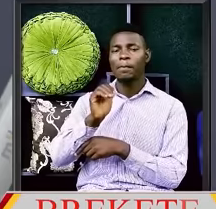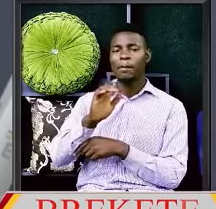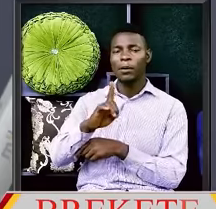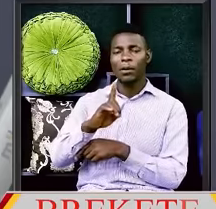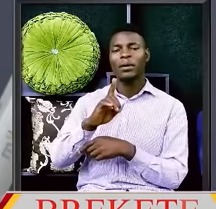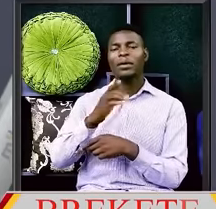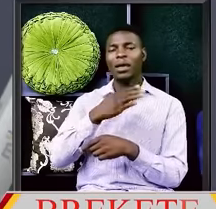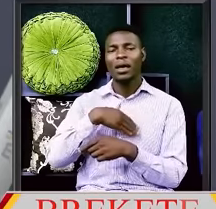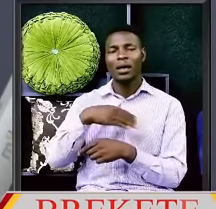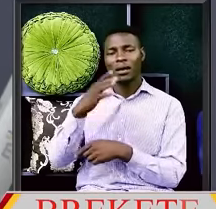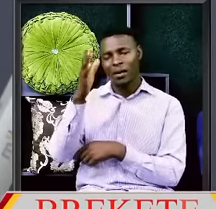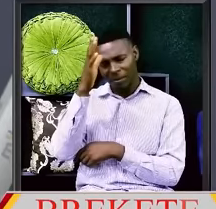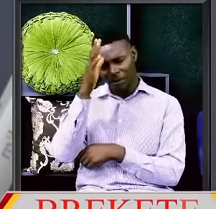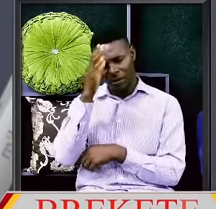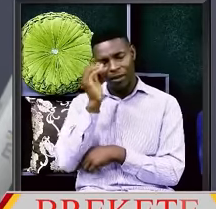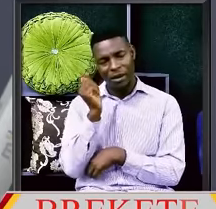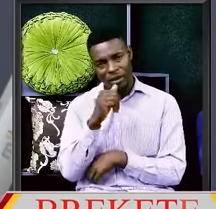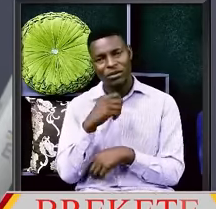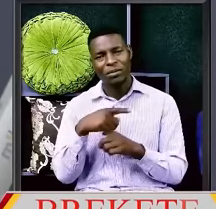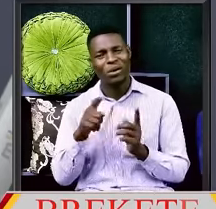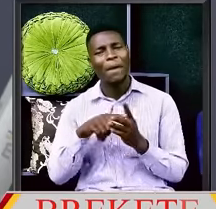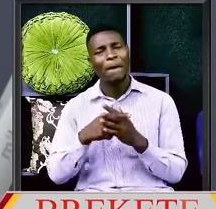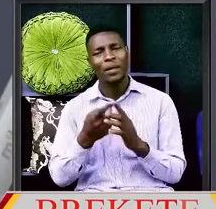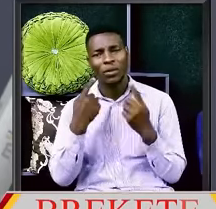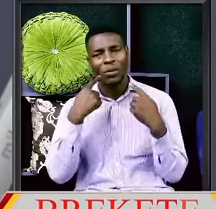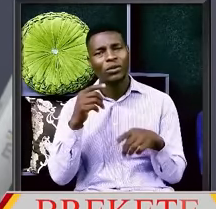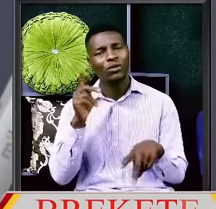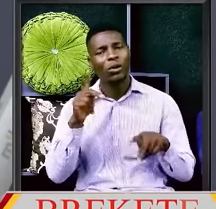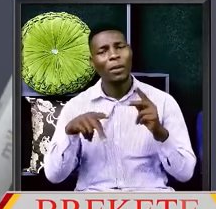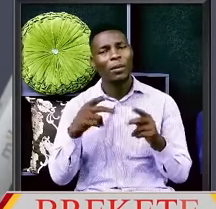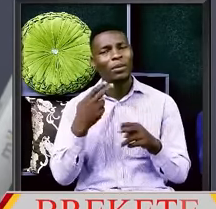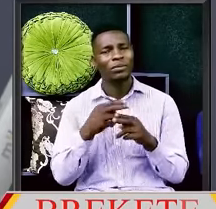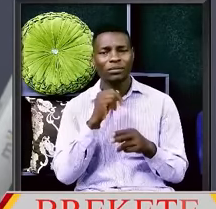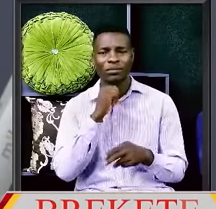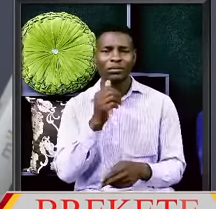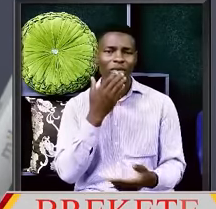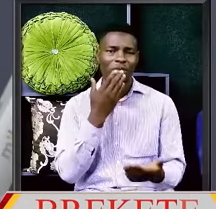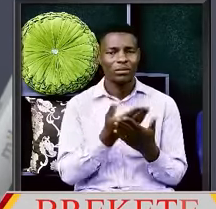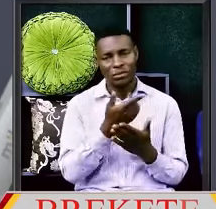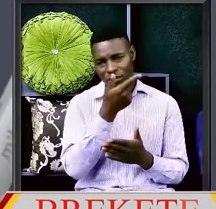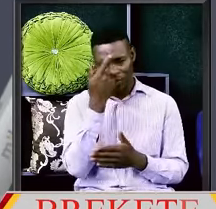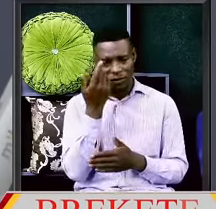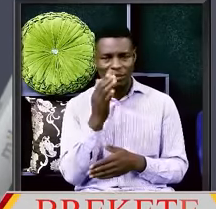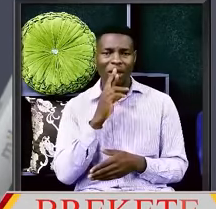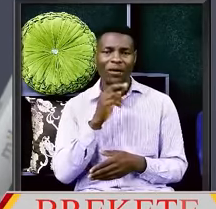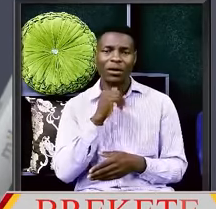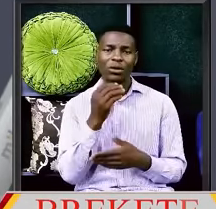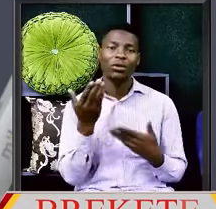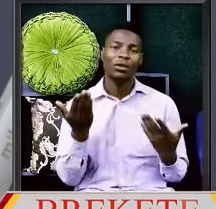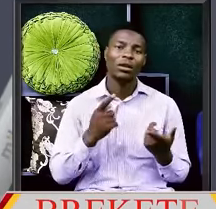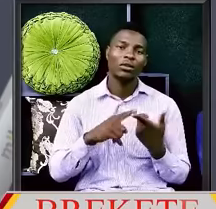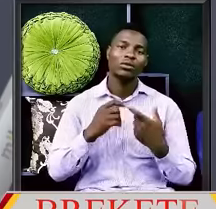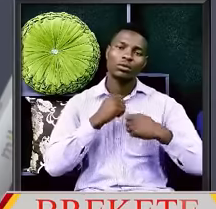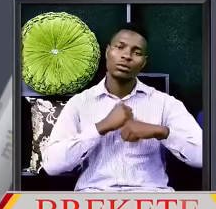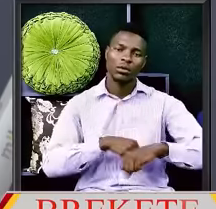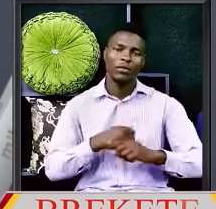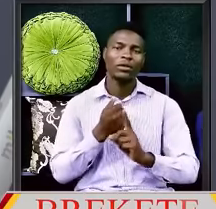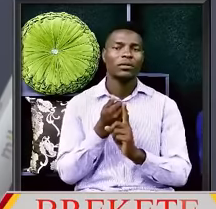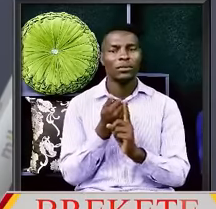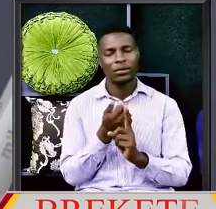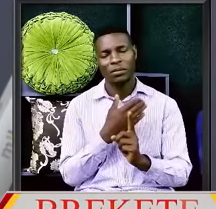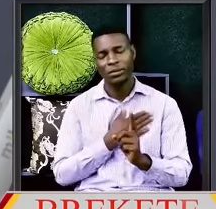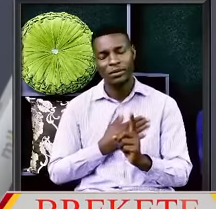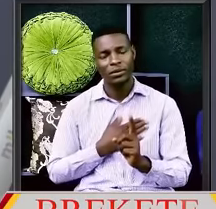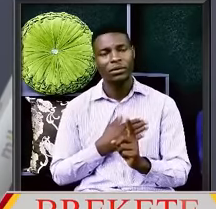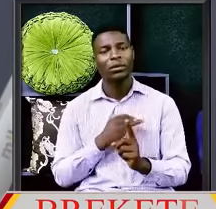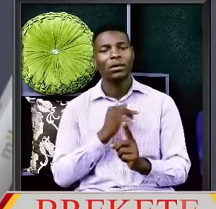to mention people's names, you know, good at all, I beg. Because they know they're here to defend themselves. I beg. Exactly. Yes, ma'am. Okay.